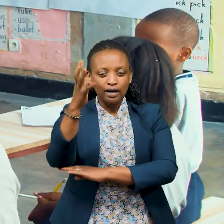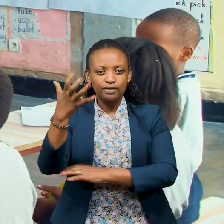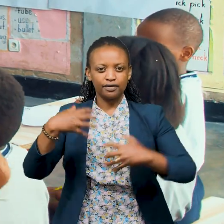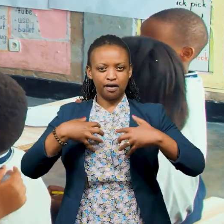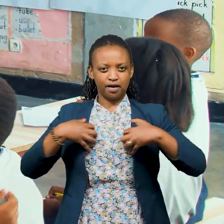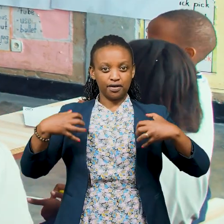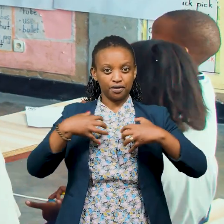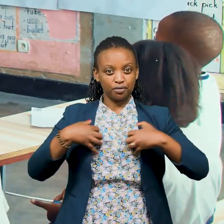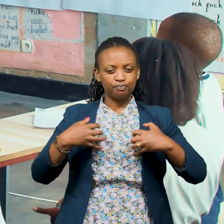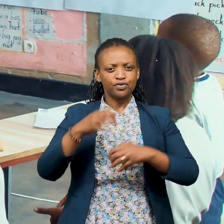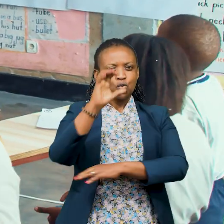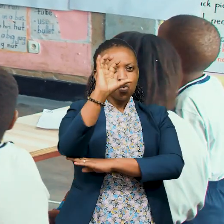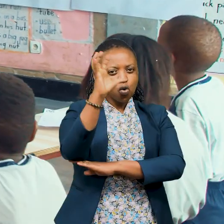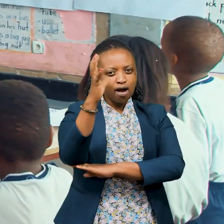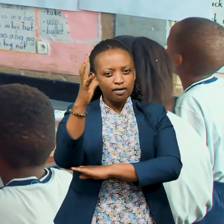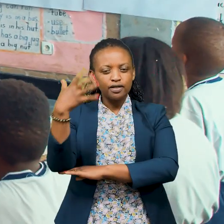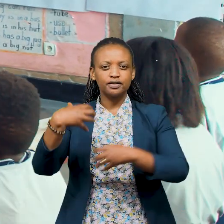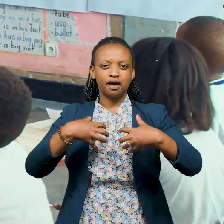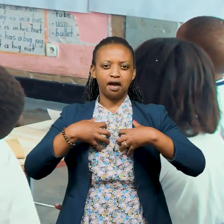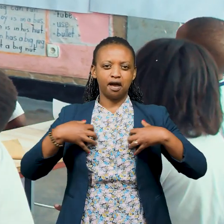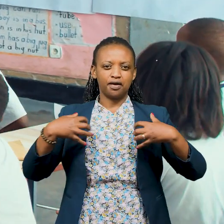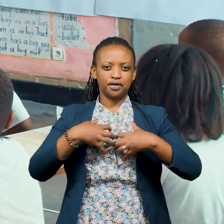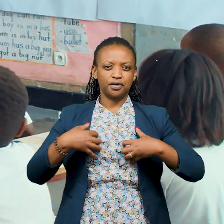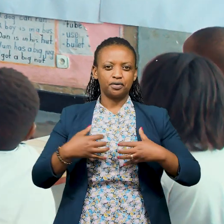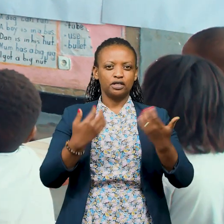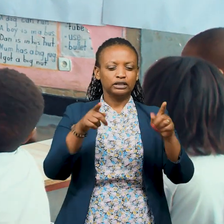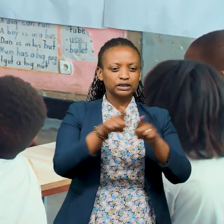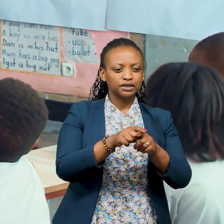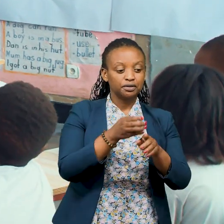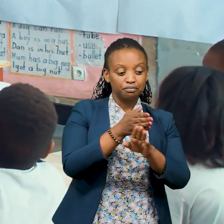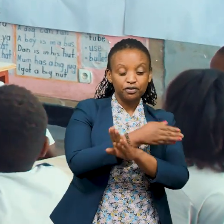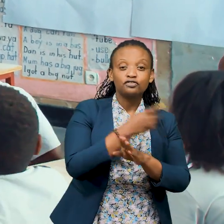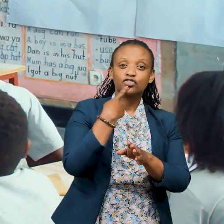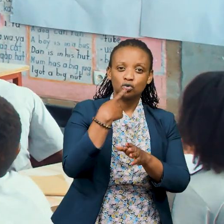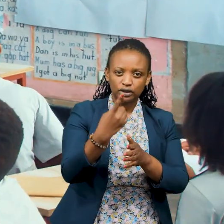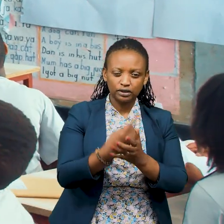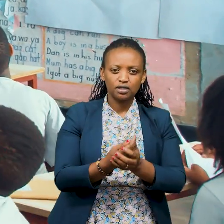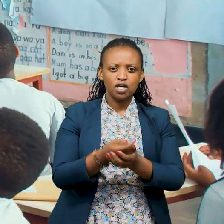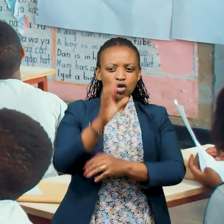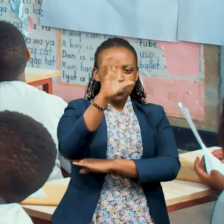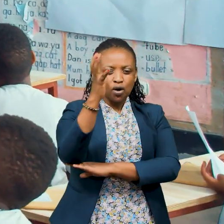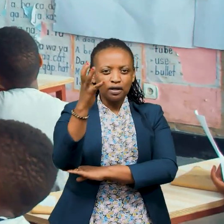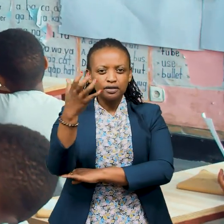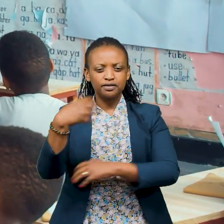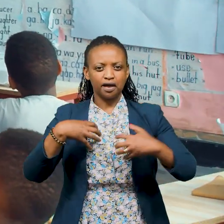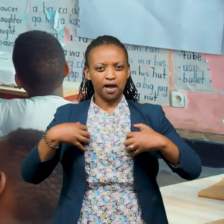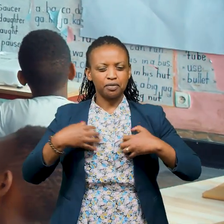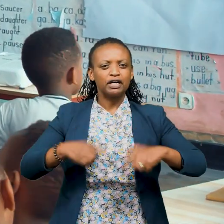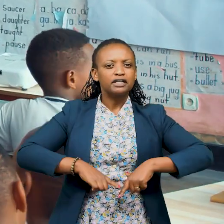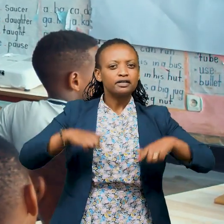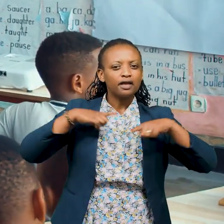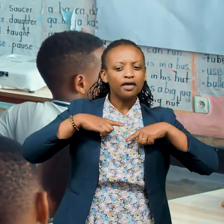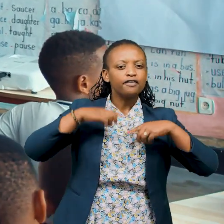worldly animals. Has been worldly animals. And just as we have said, that worldly animals are